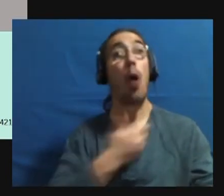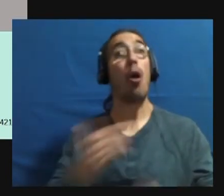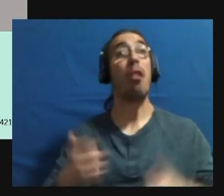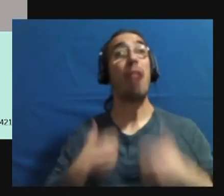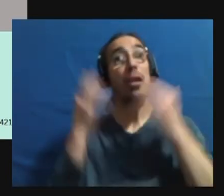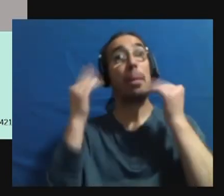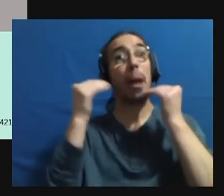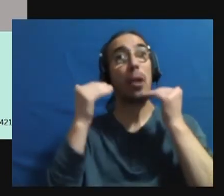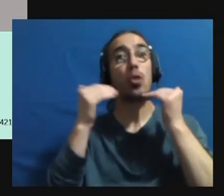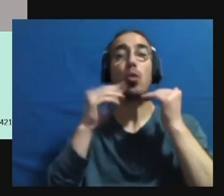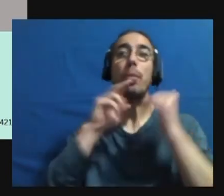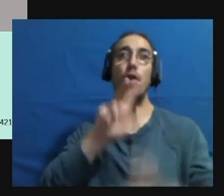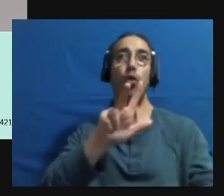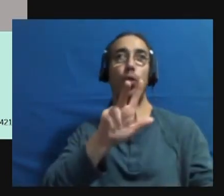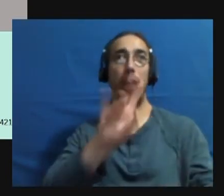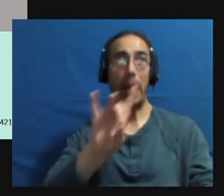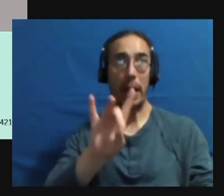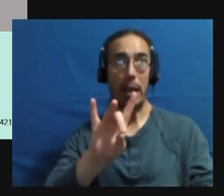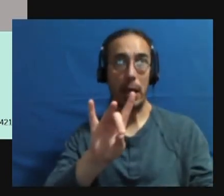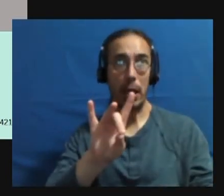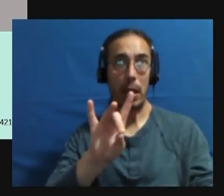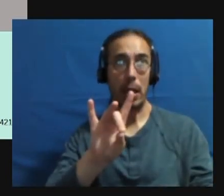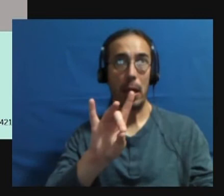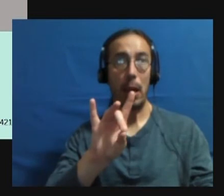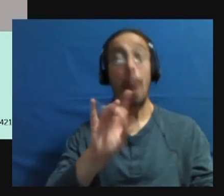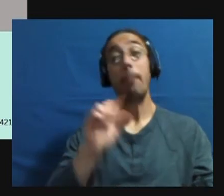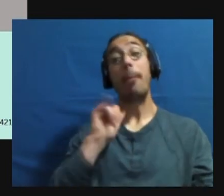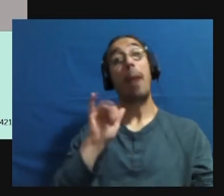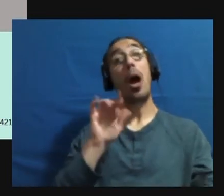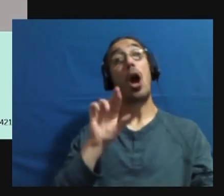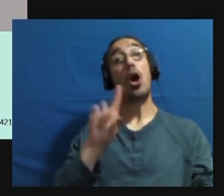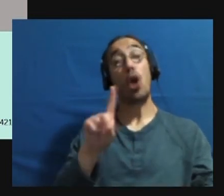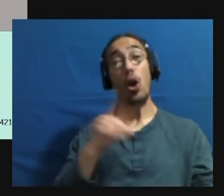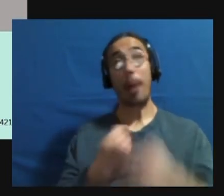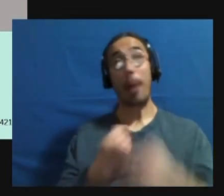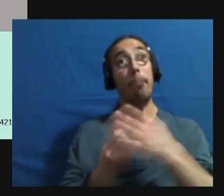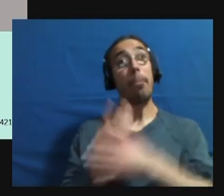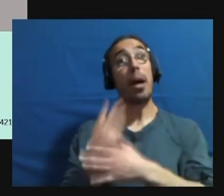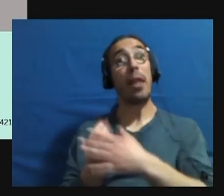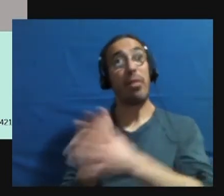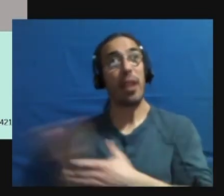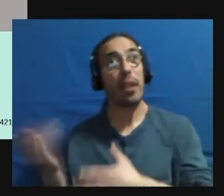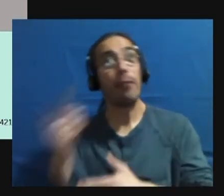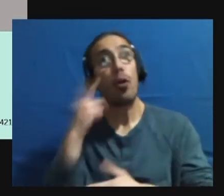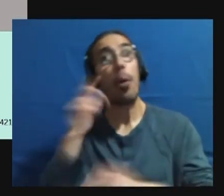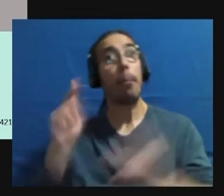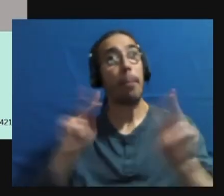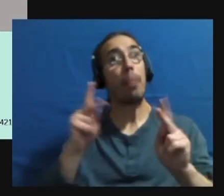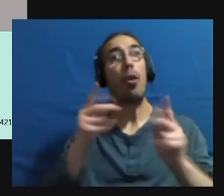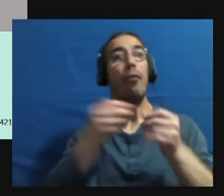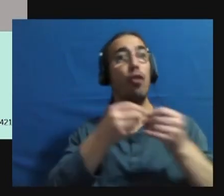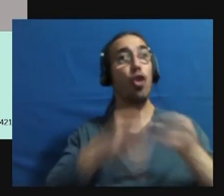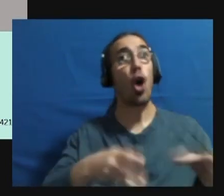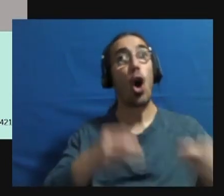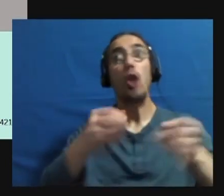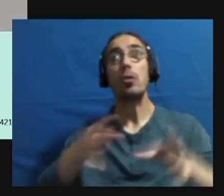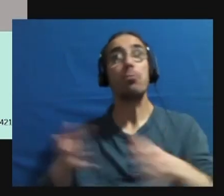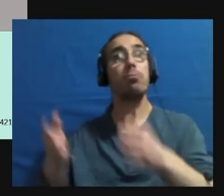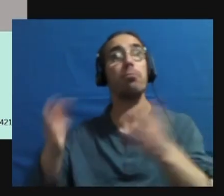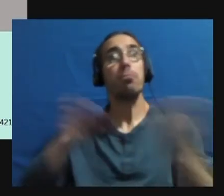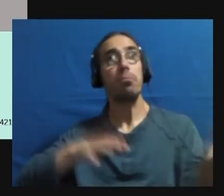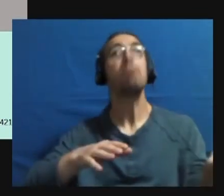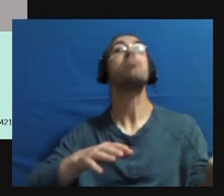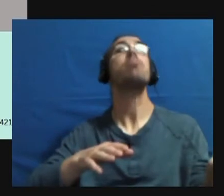growing grief garden in my backyard where I plant things for people I've lost. And I was